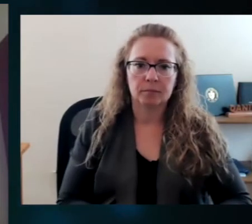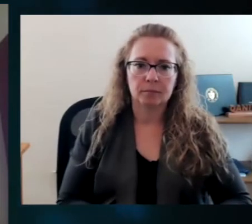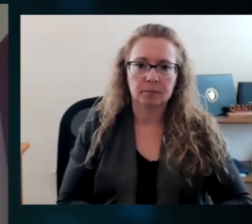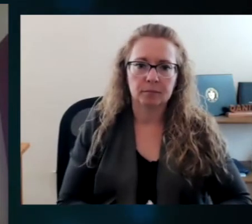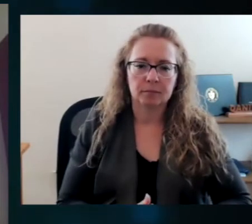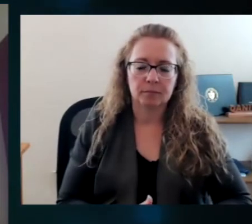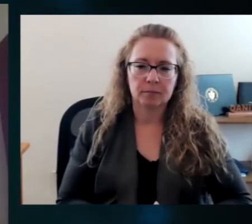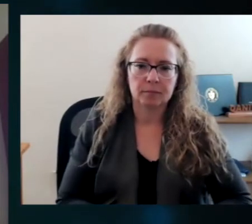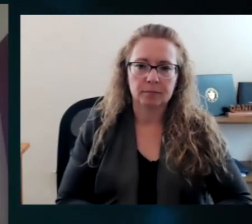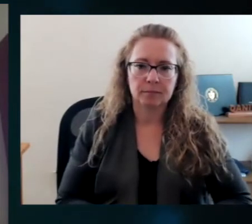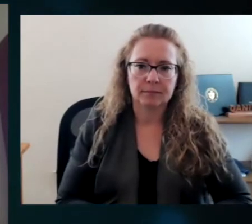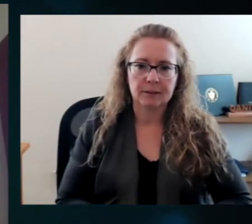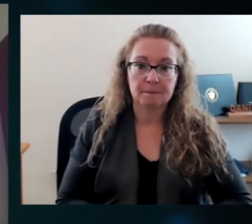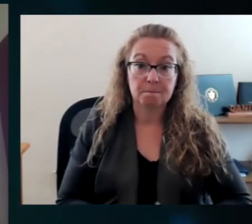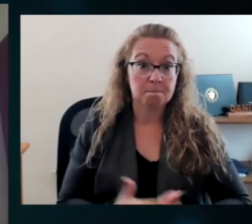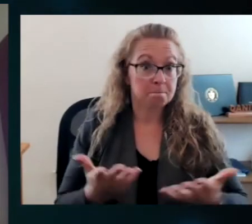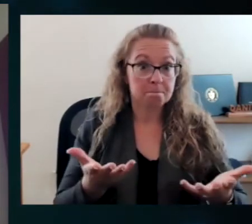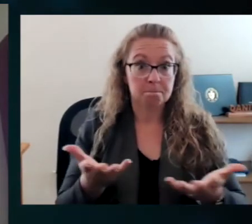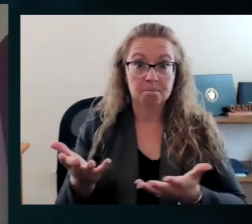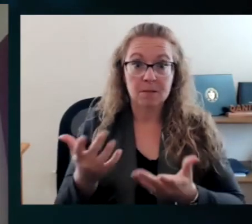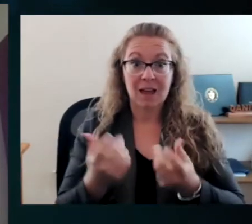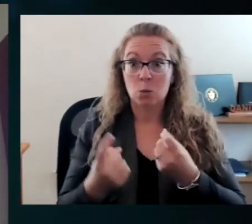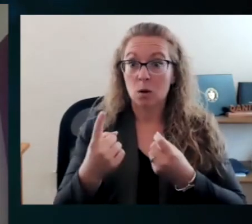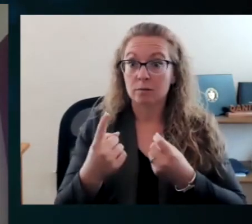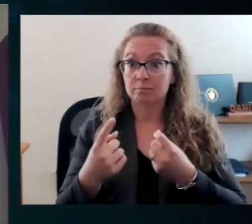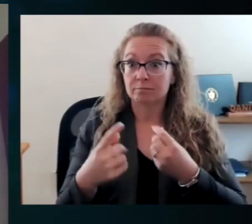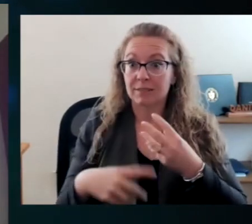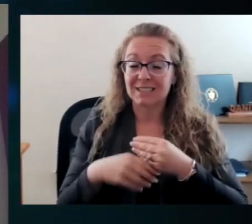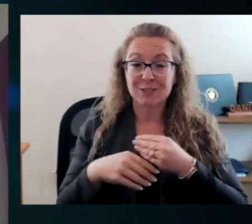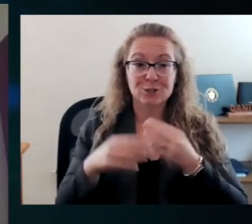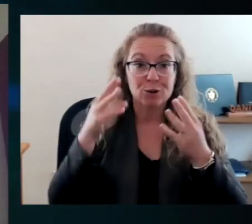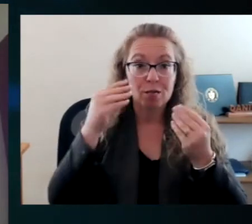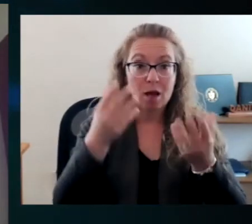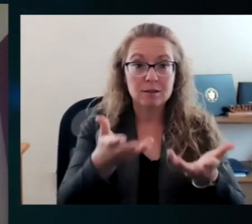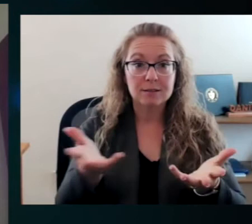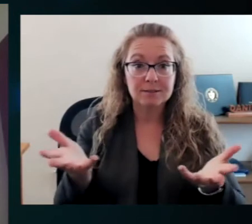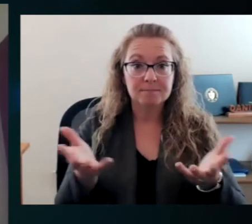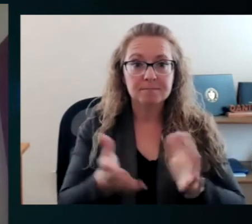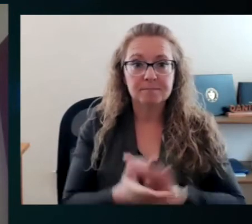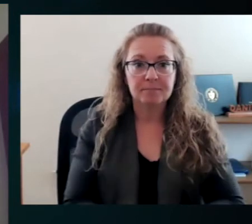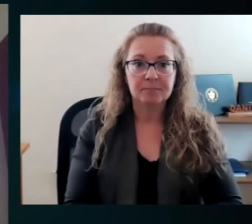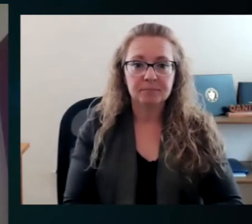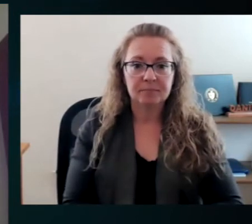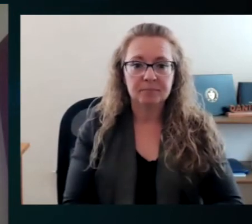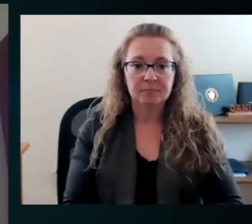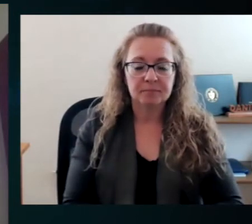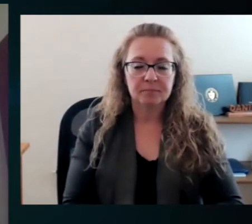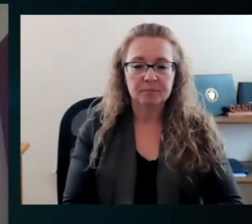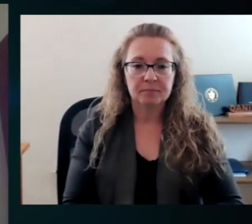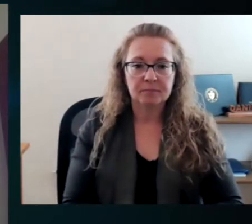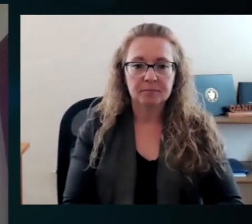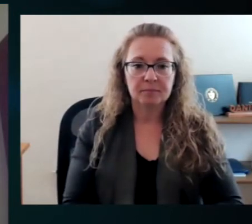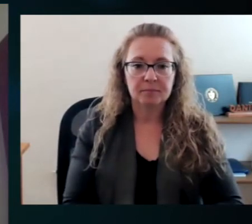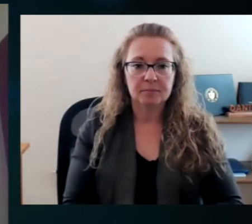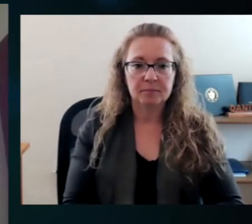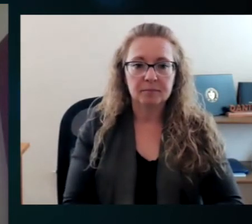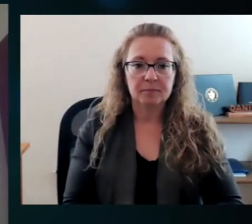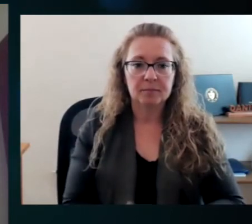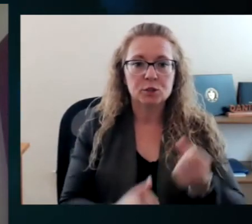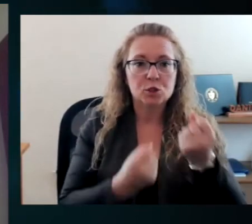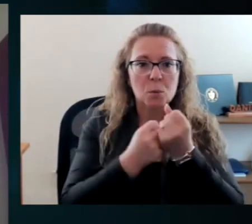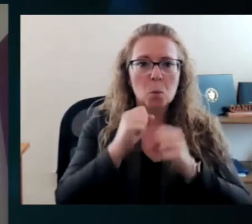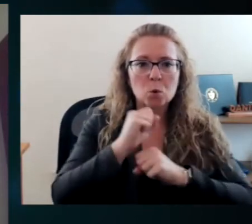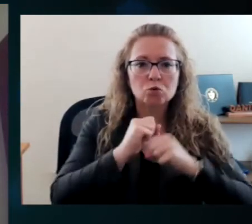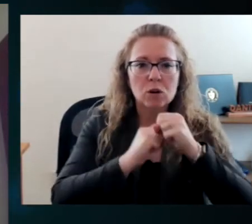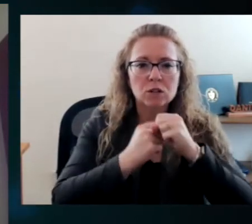But yeah, if anyone would like to offer additional thoughts here on how better support structures can be set up, how power can be transferred